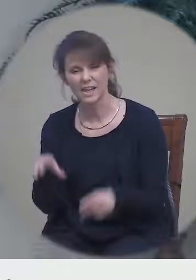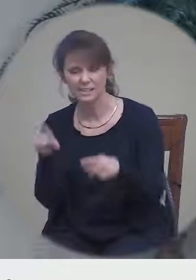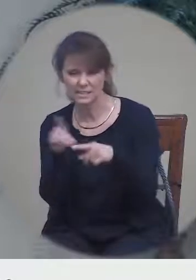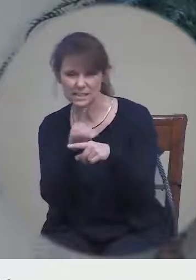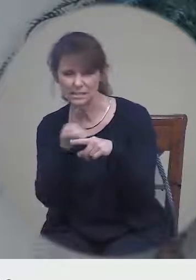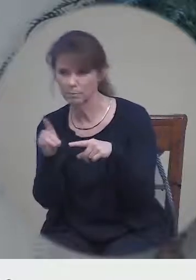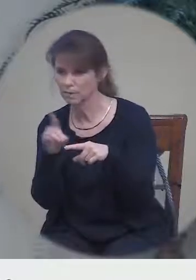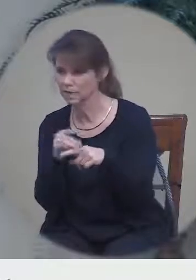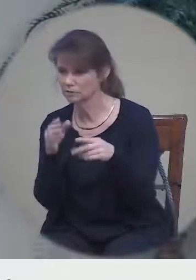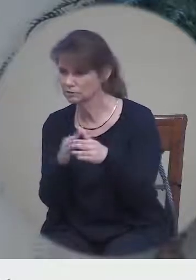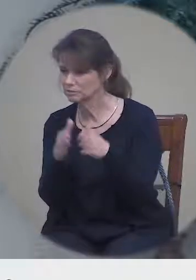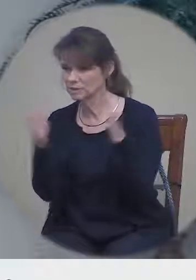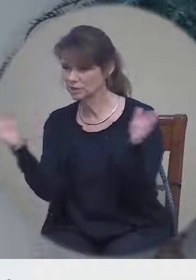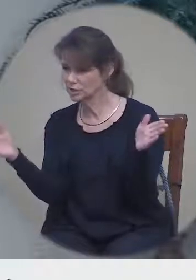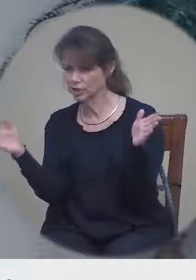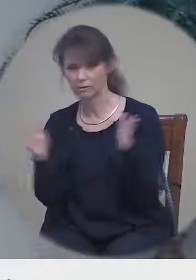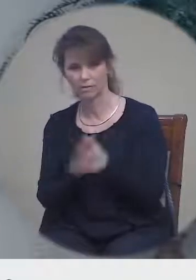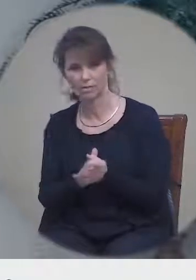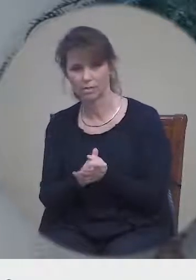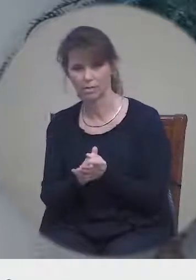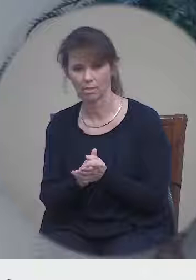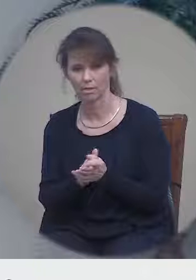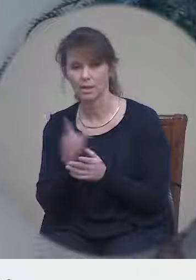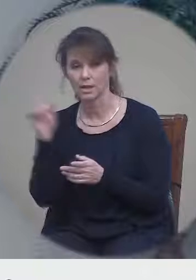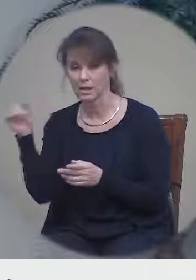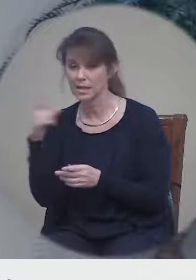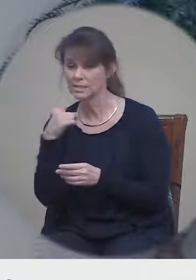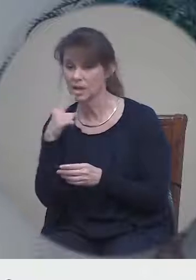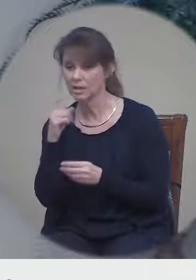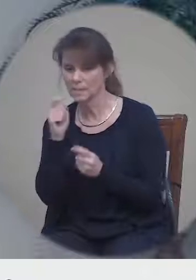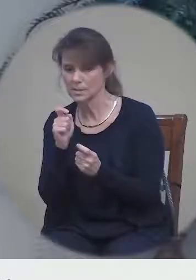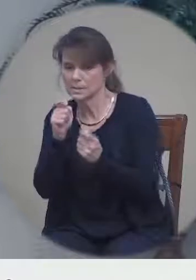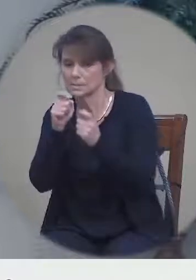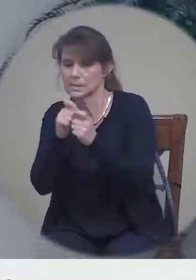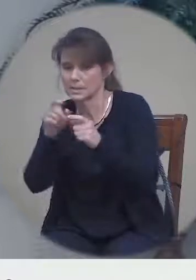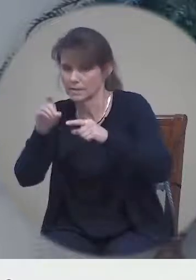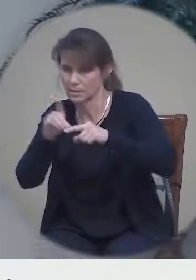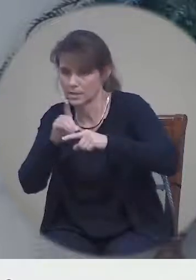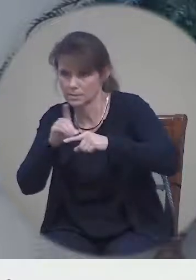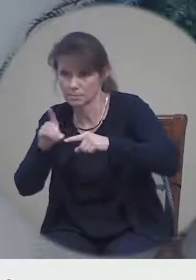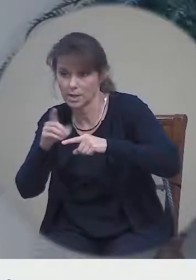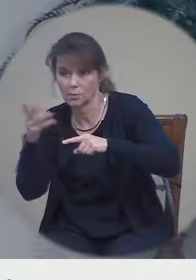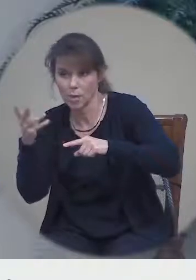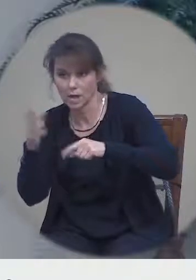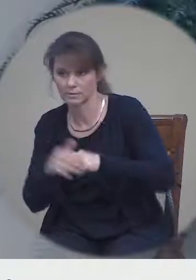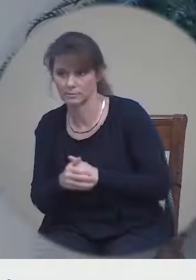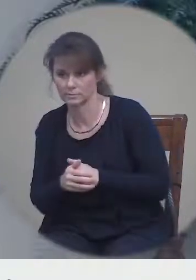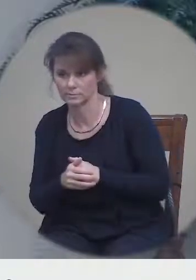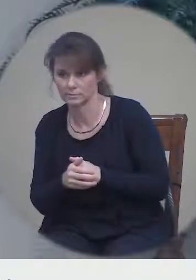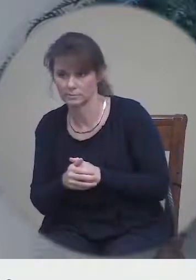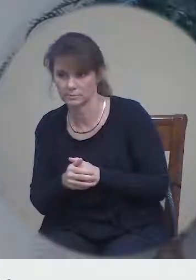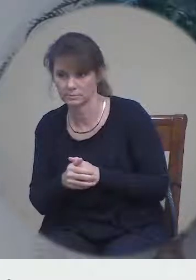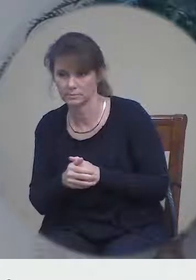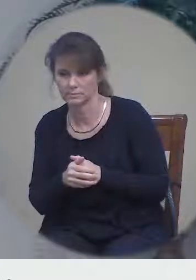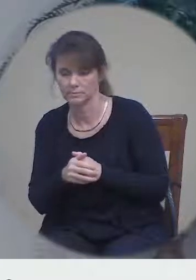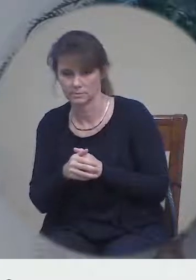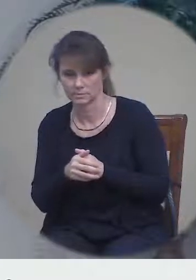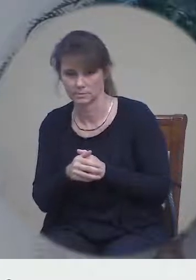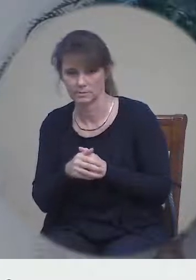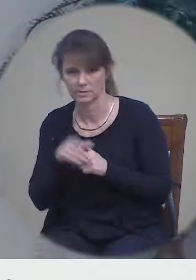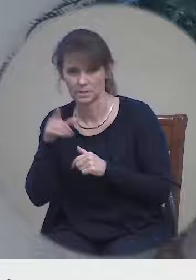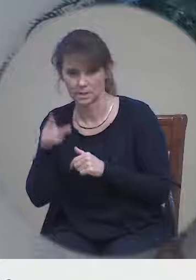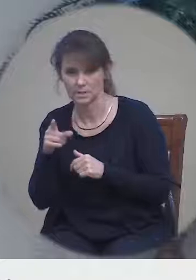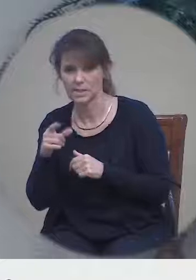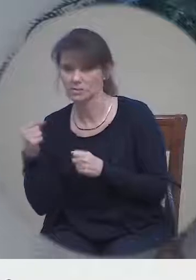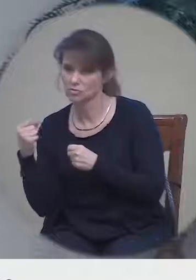talking about. He's talking about something specific. Here's what he's talking. Therefore, strengthen the hands which hang down and the